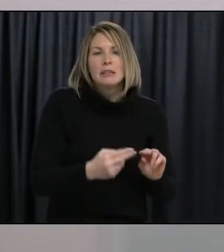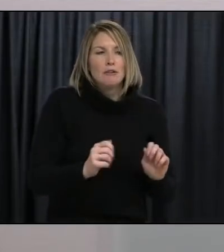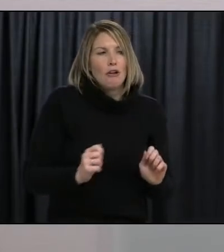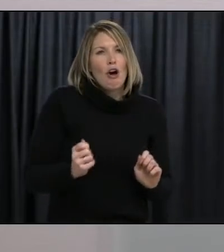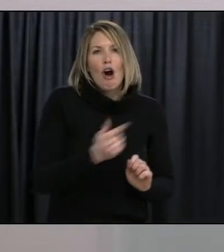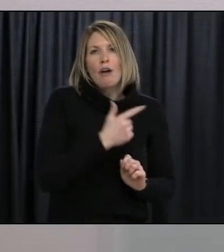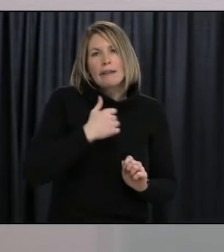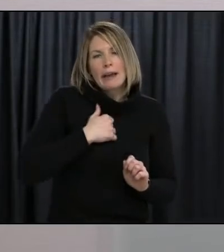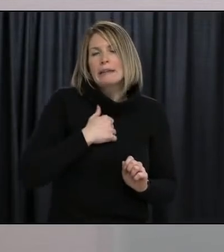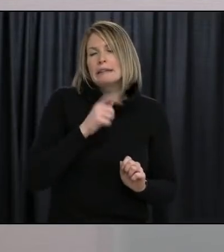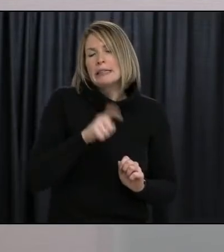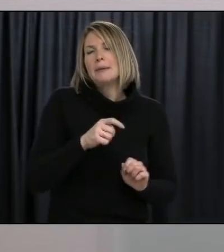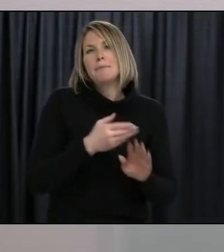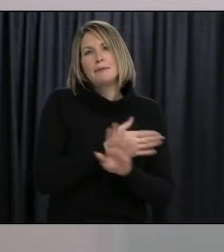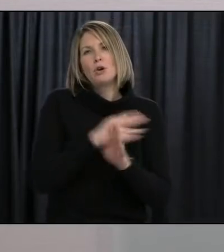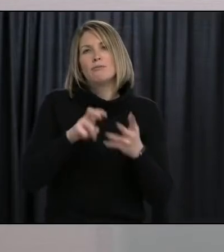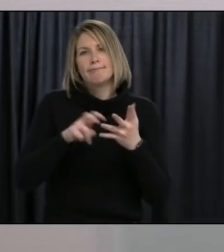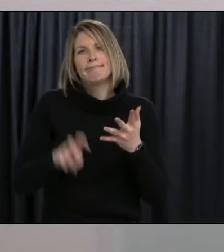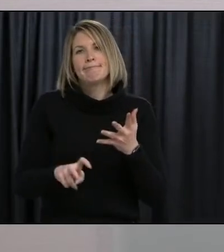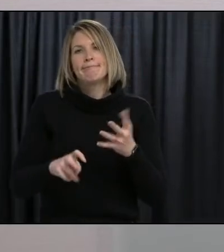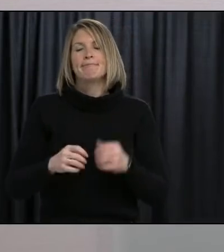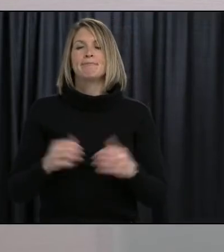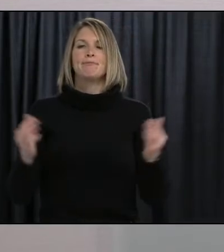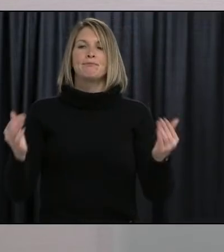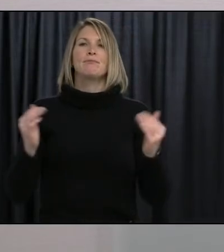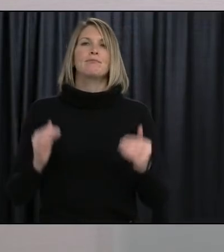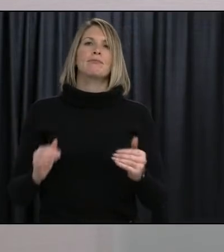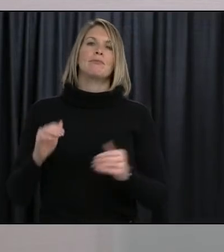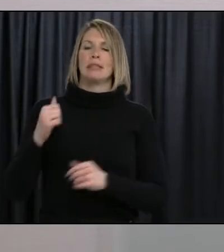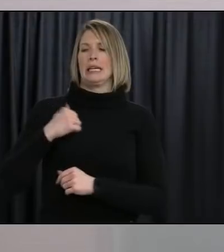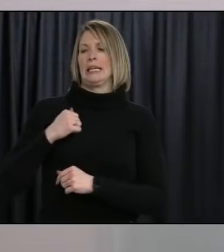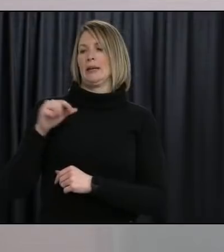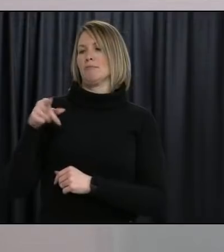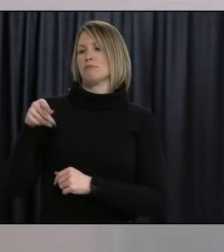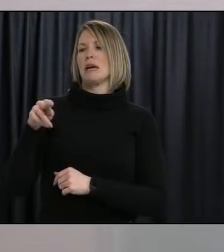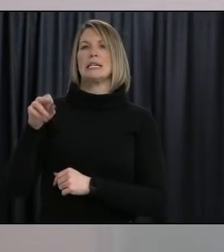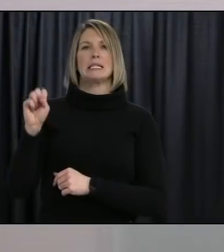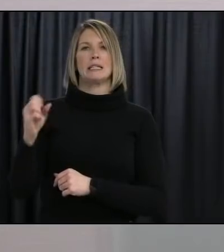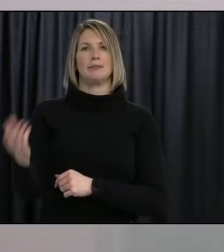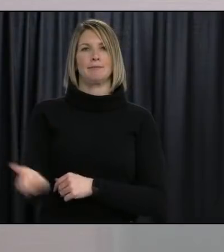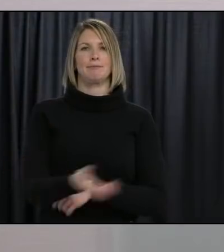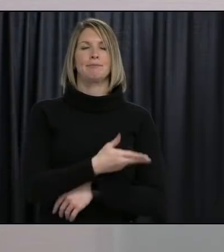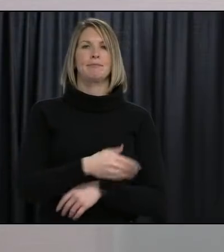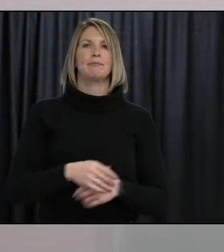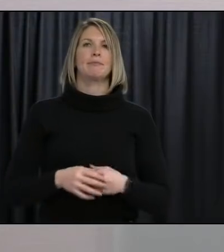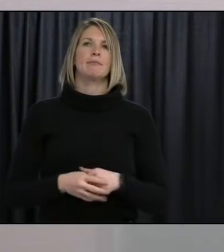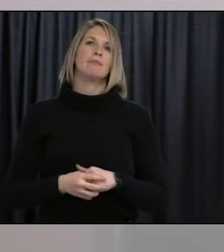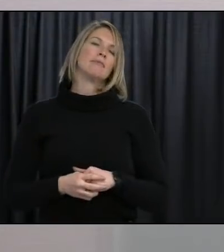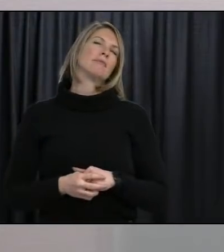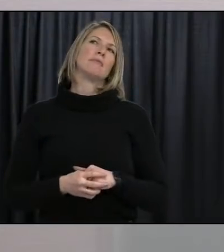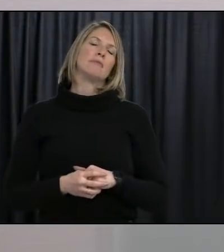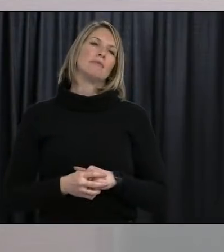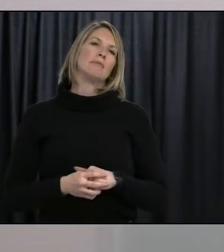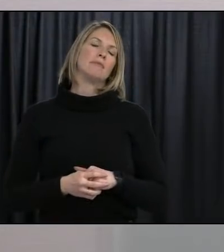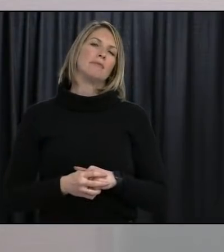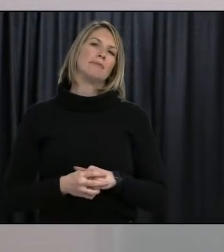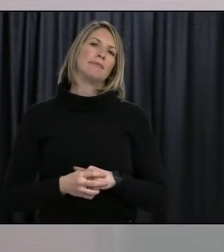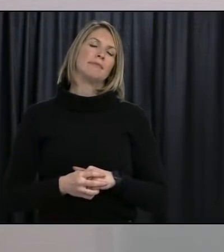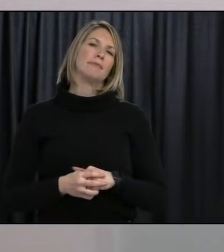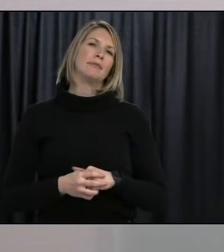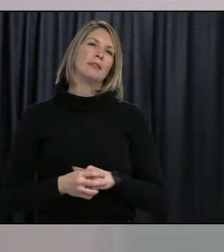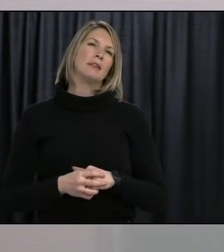Our next questions are from Sarah Smelly with the Canadian Press. Please go ahead. Hi there. I'm wondering, what does it mean to